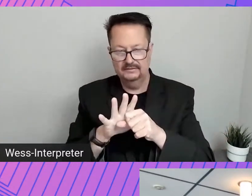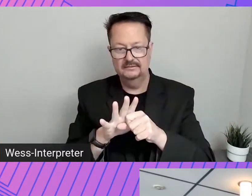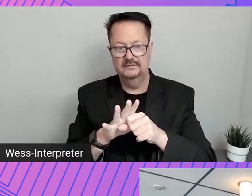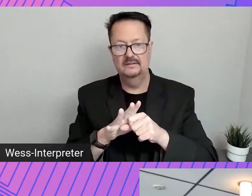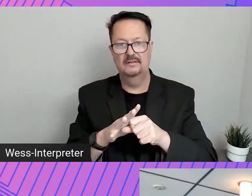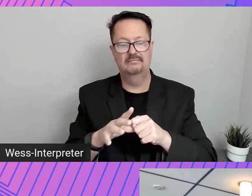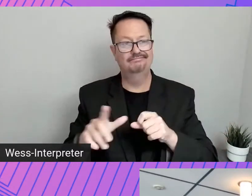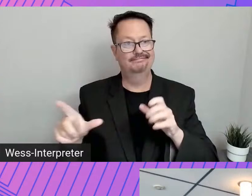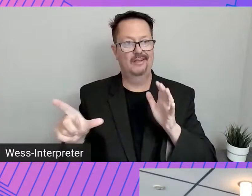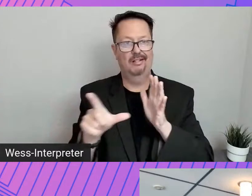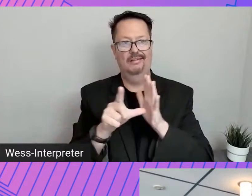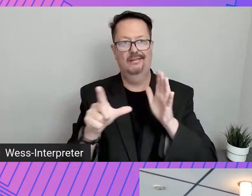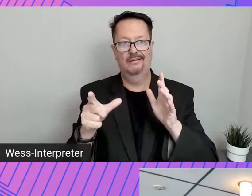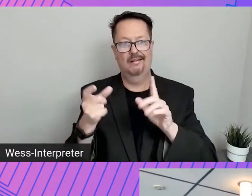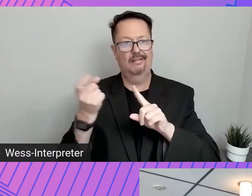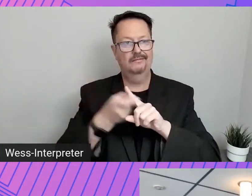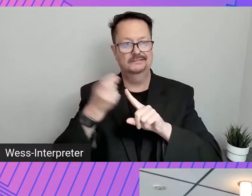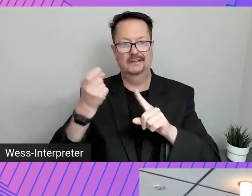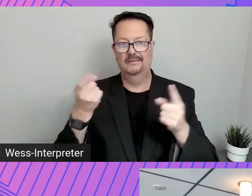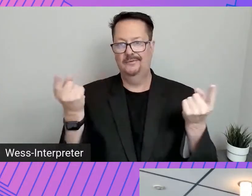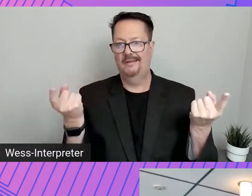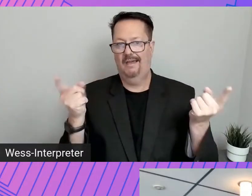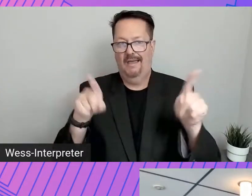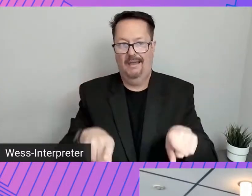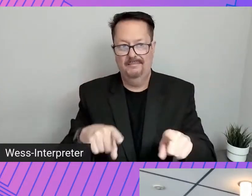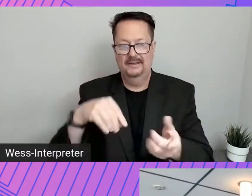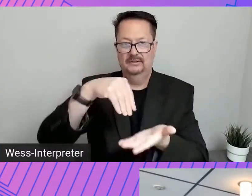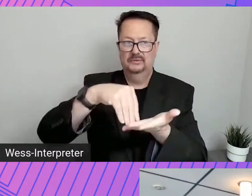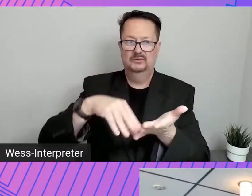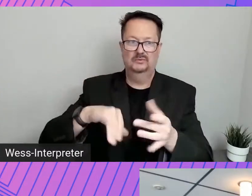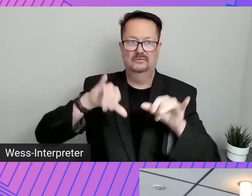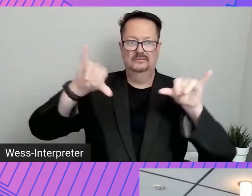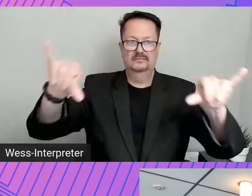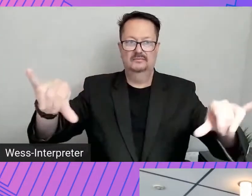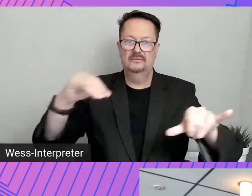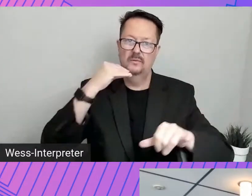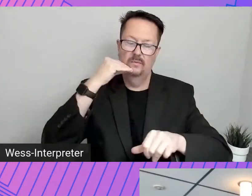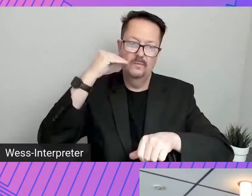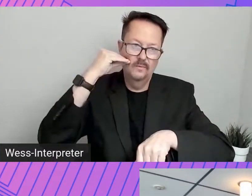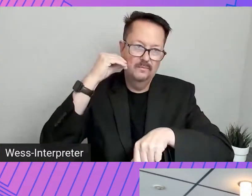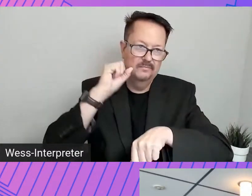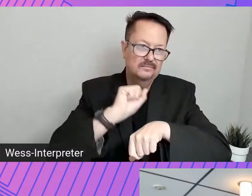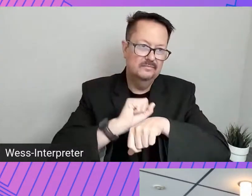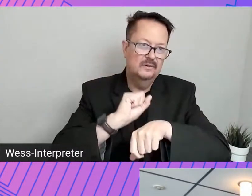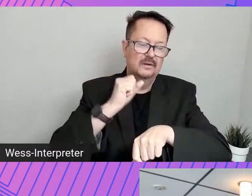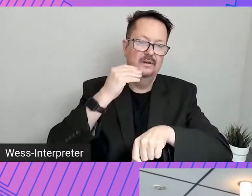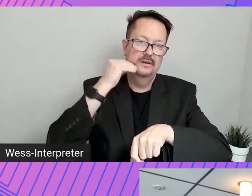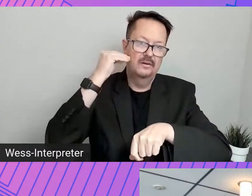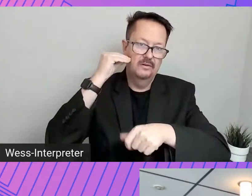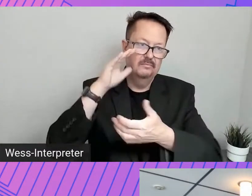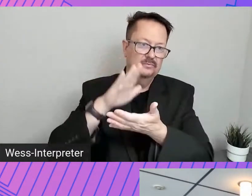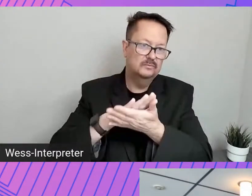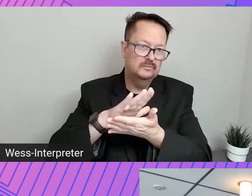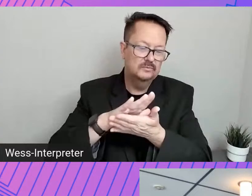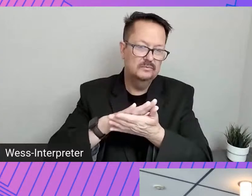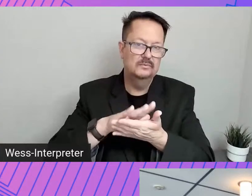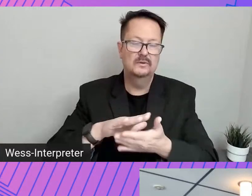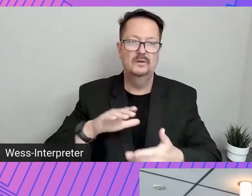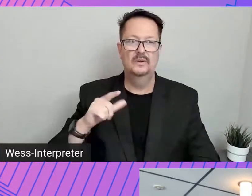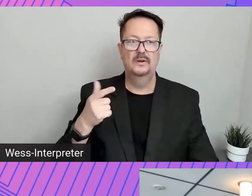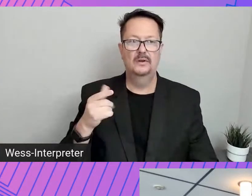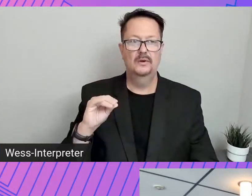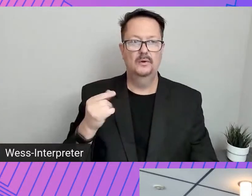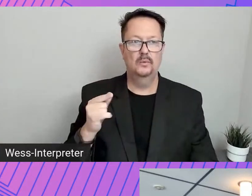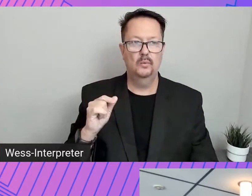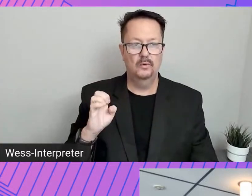sudden, what happened? All the students started doing school at home, and things like Google and Microsoft for